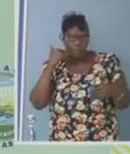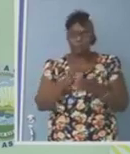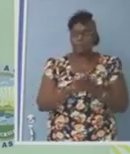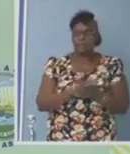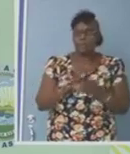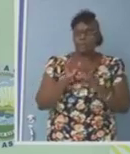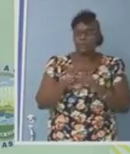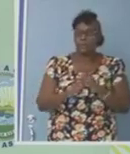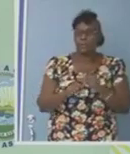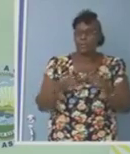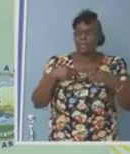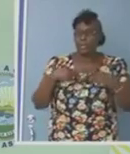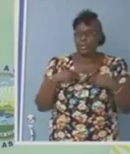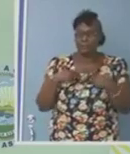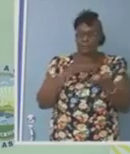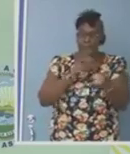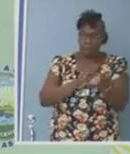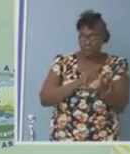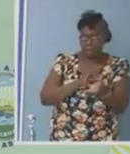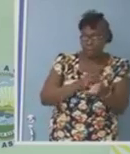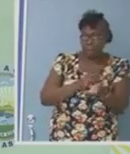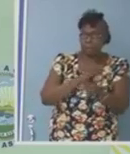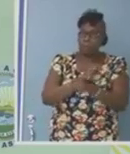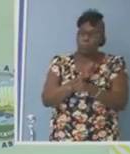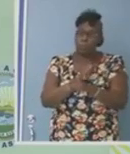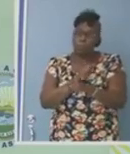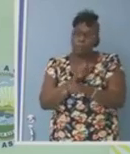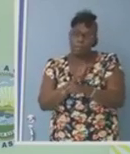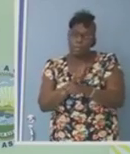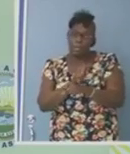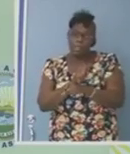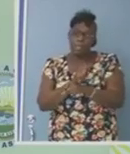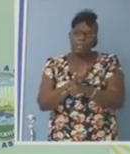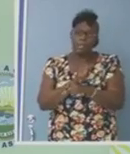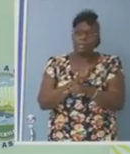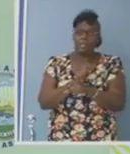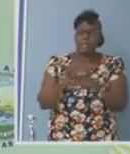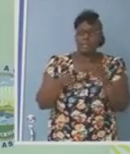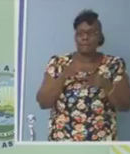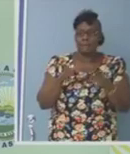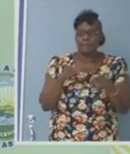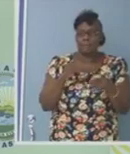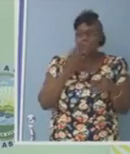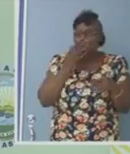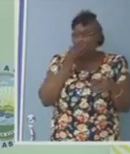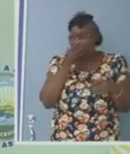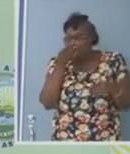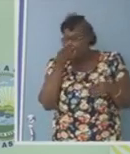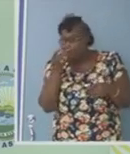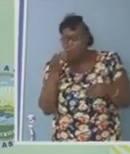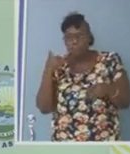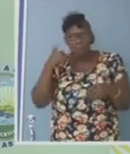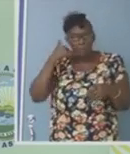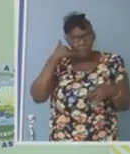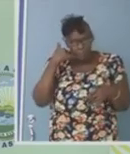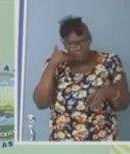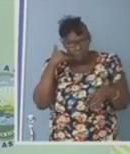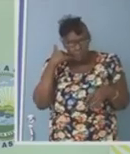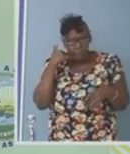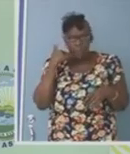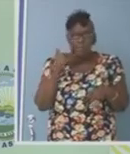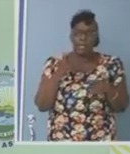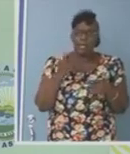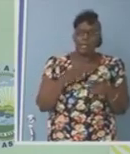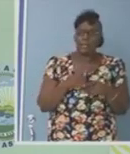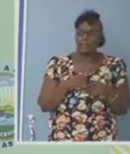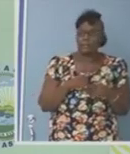by senior doctors. Persons experiencing flu-like symptoms can call the hotline, and they will be